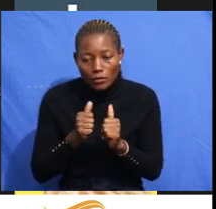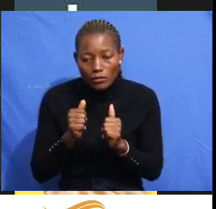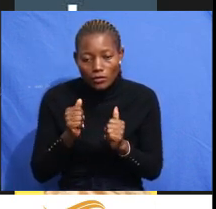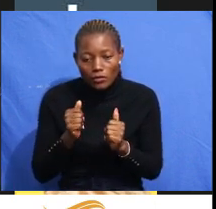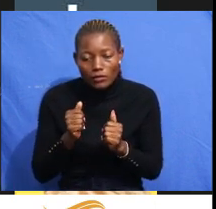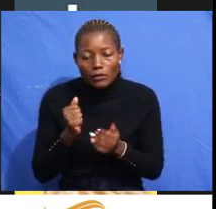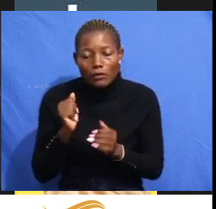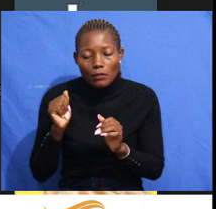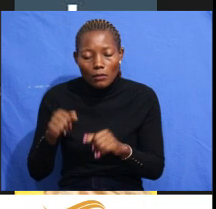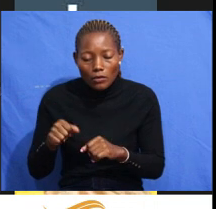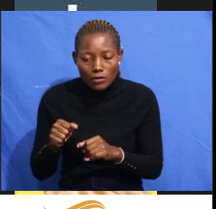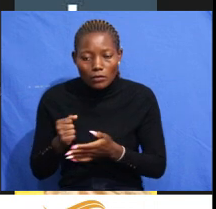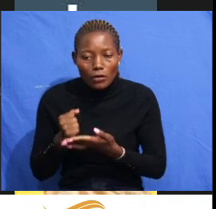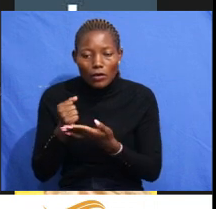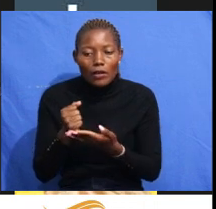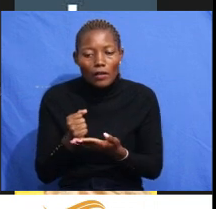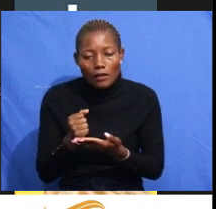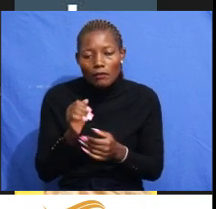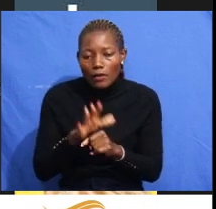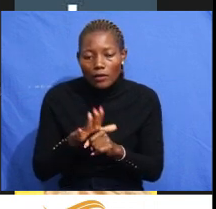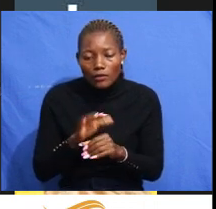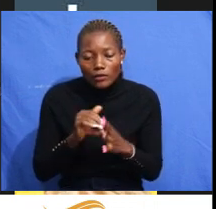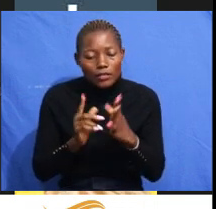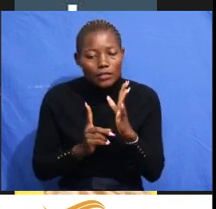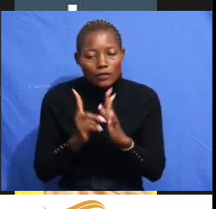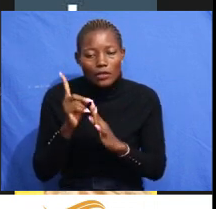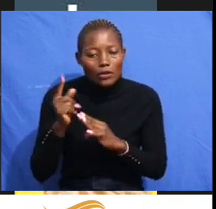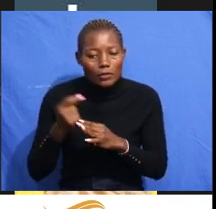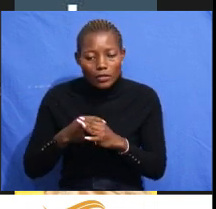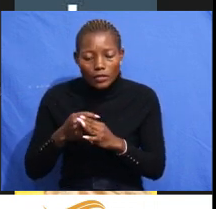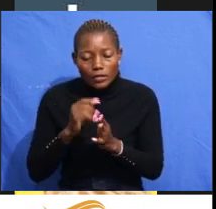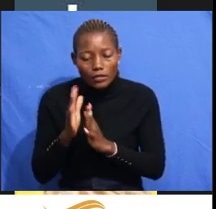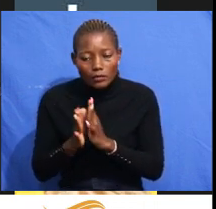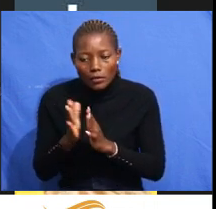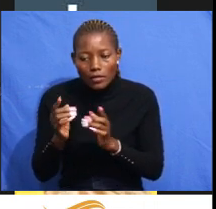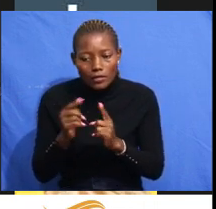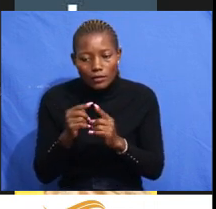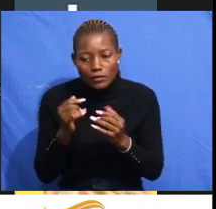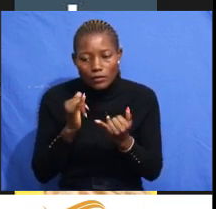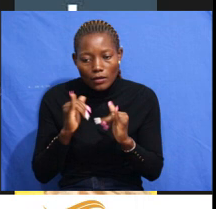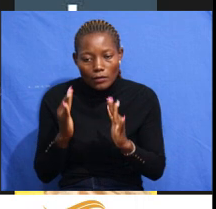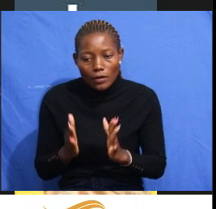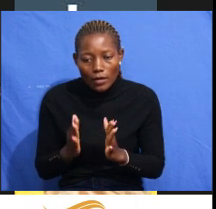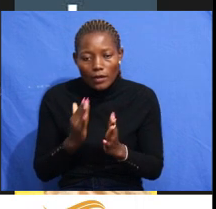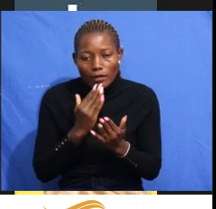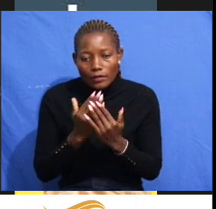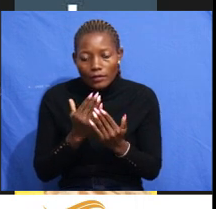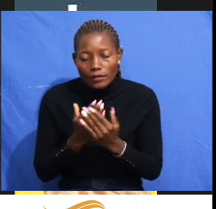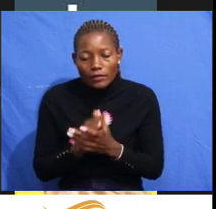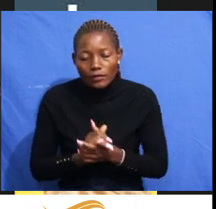so much in developing training plans for their athletes, make them better